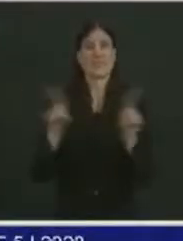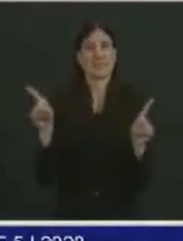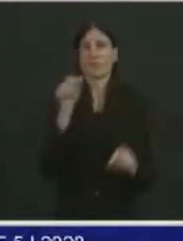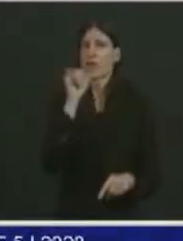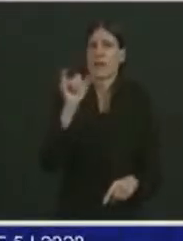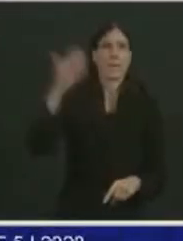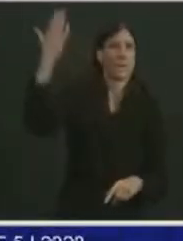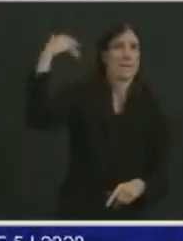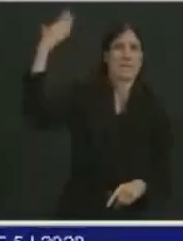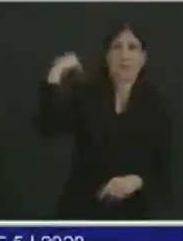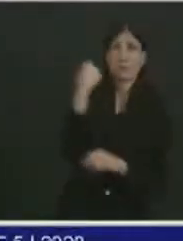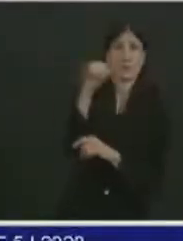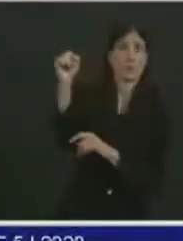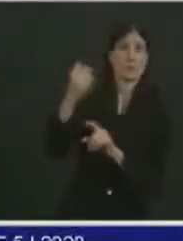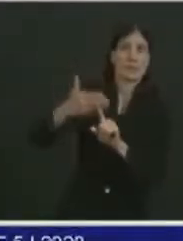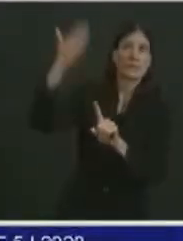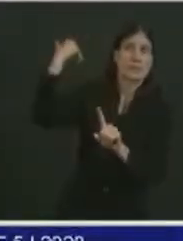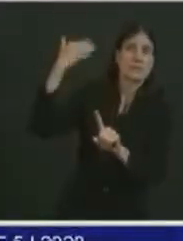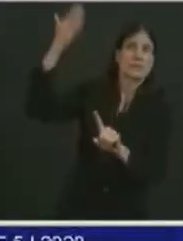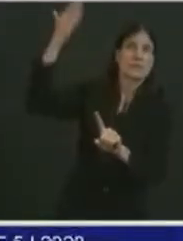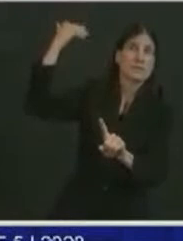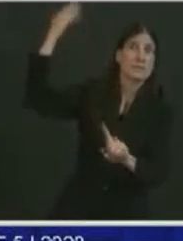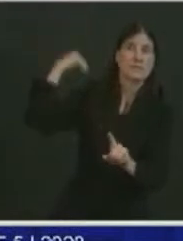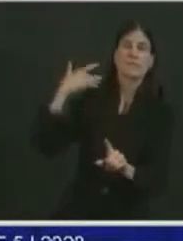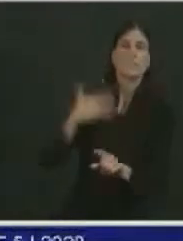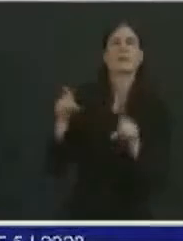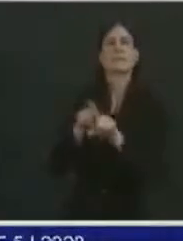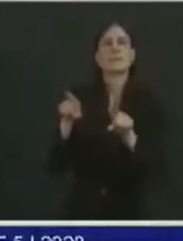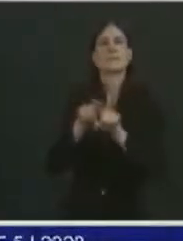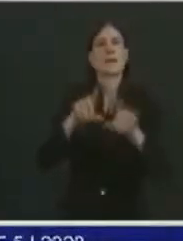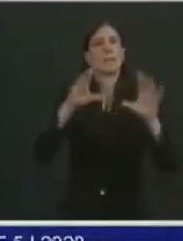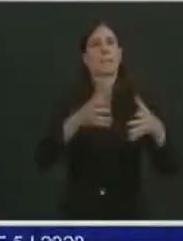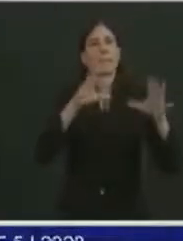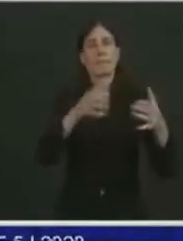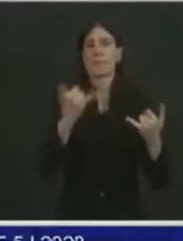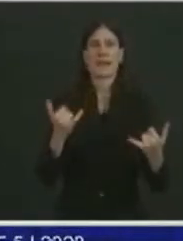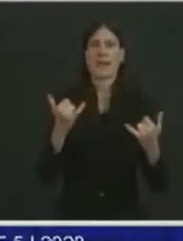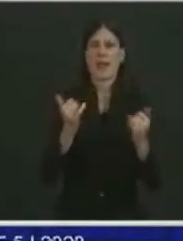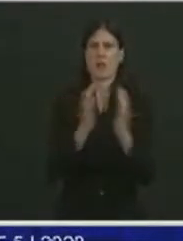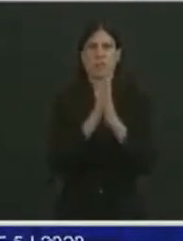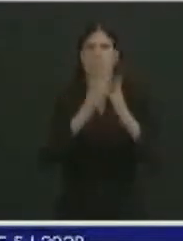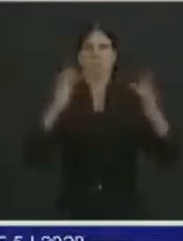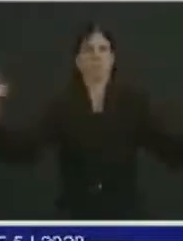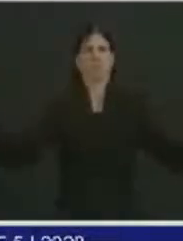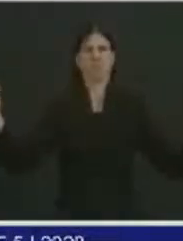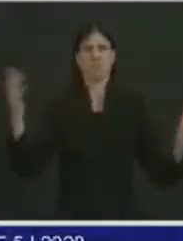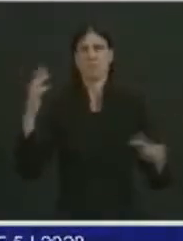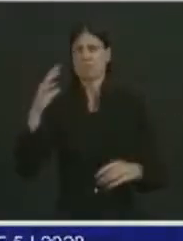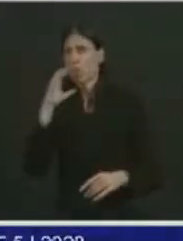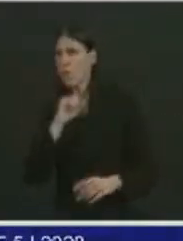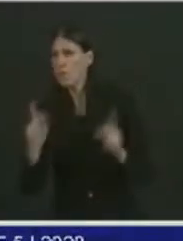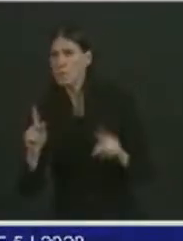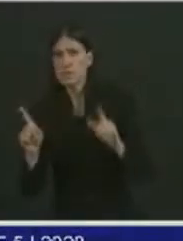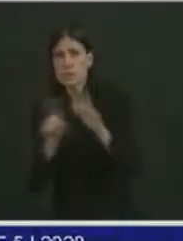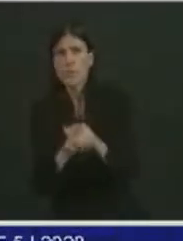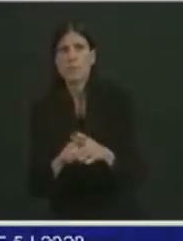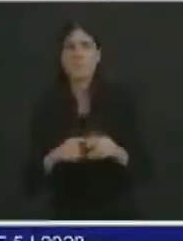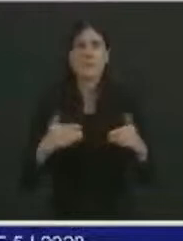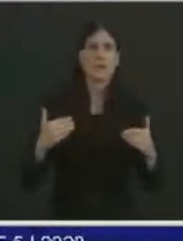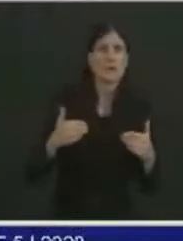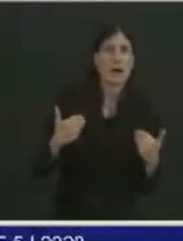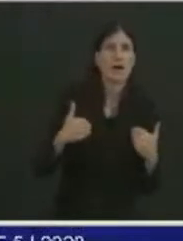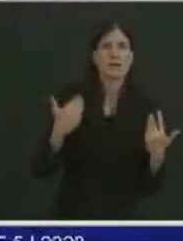of races, ages, people from different communities focused on the issues